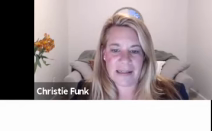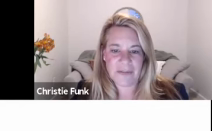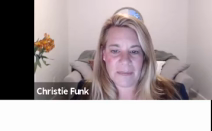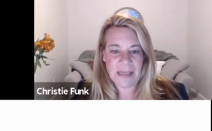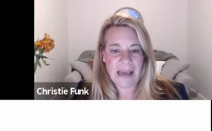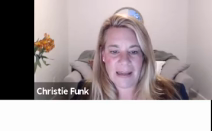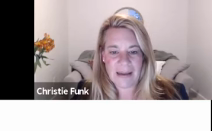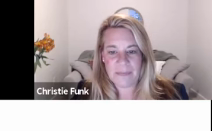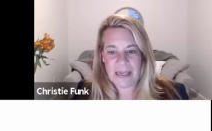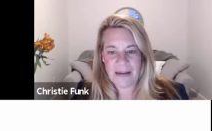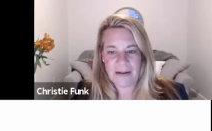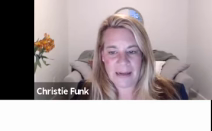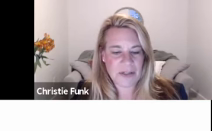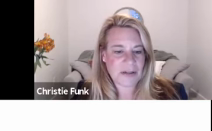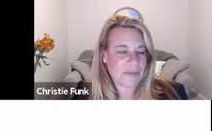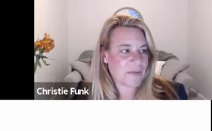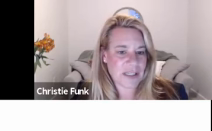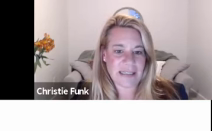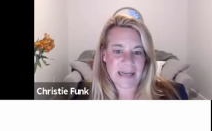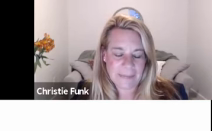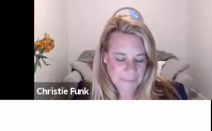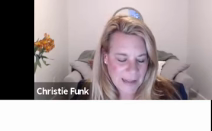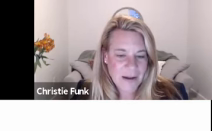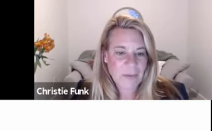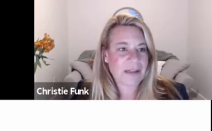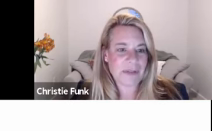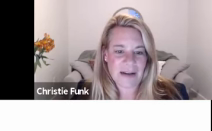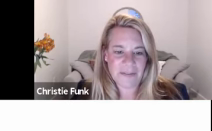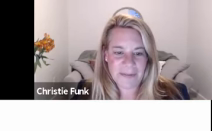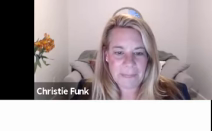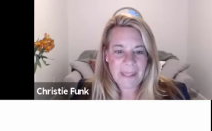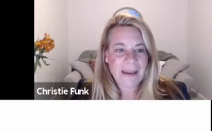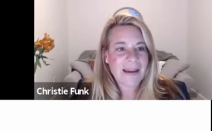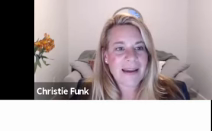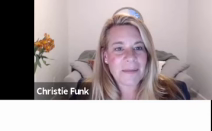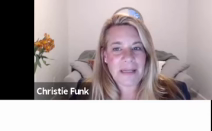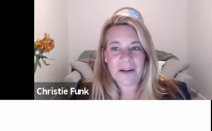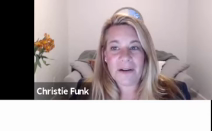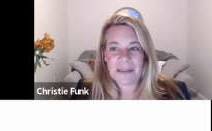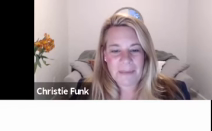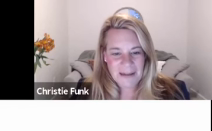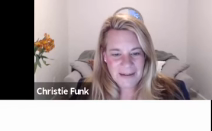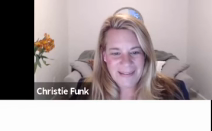an executive MBA and a BA in chemistry from Virginia Tech. Welcome, Jeff.